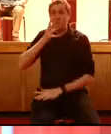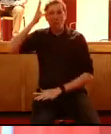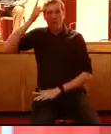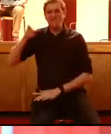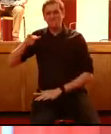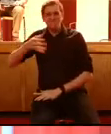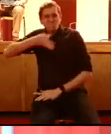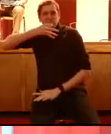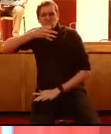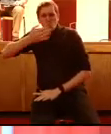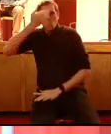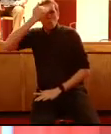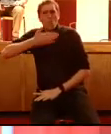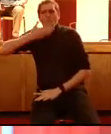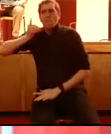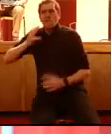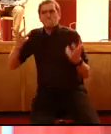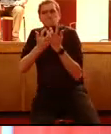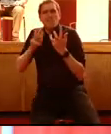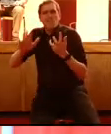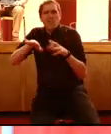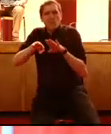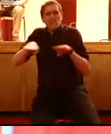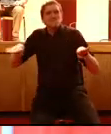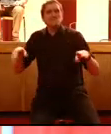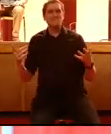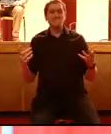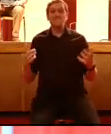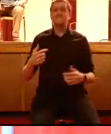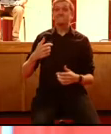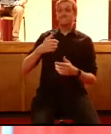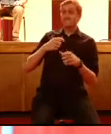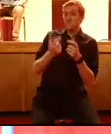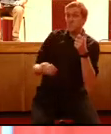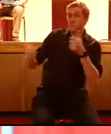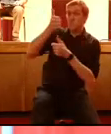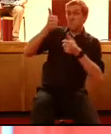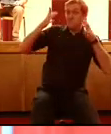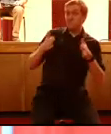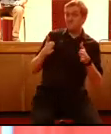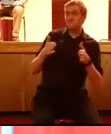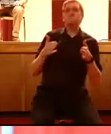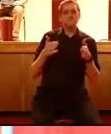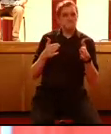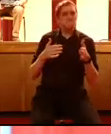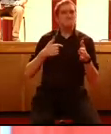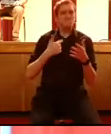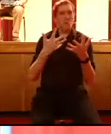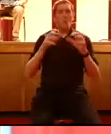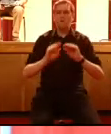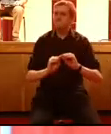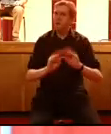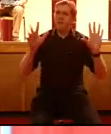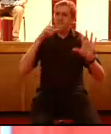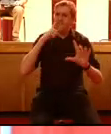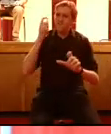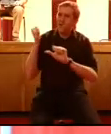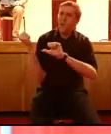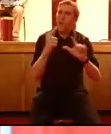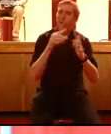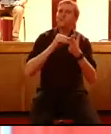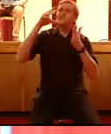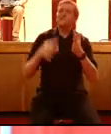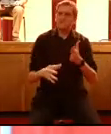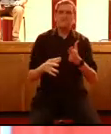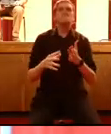know what is best for their child. As a superintendent, I want to make this the obvious choice for every student in our district